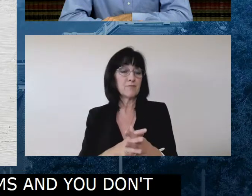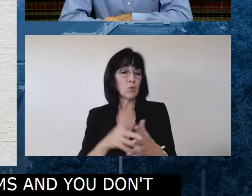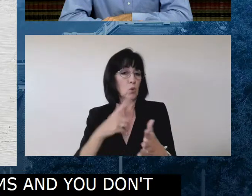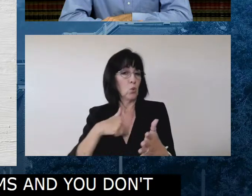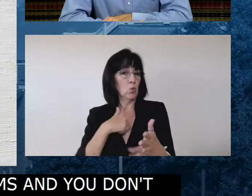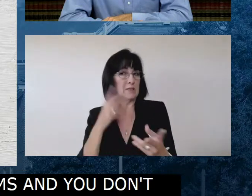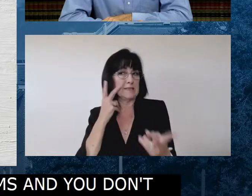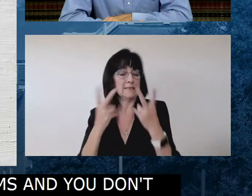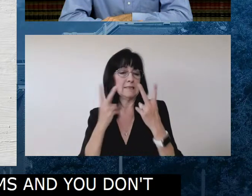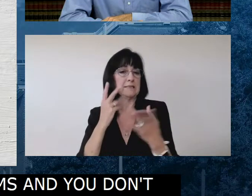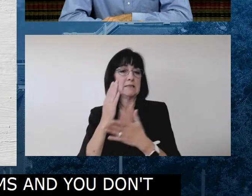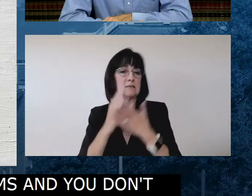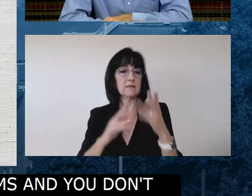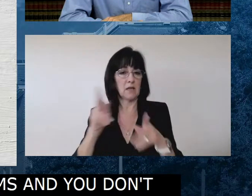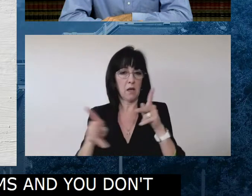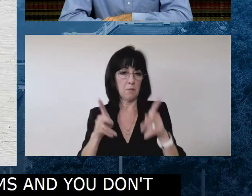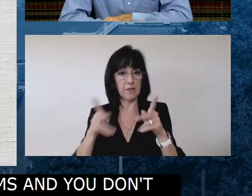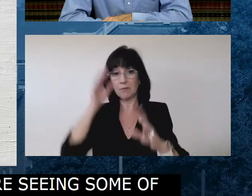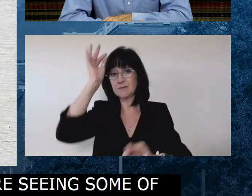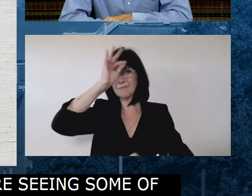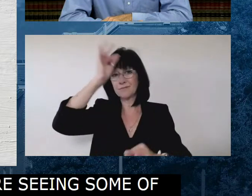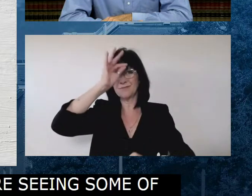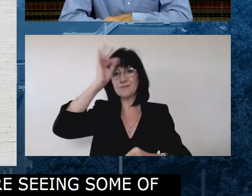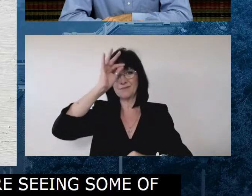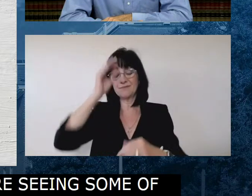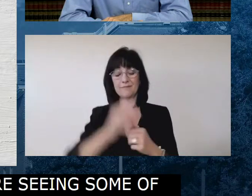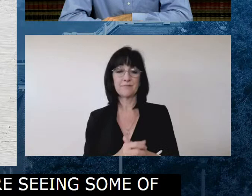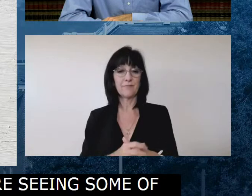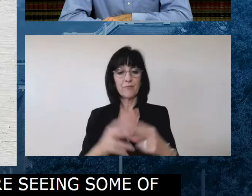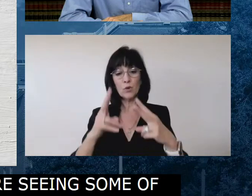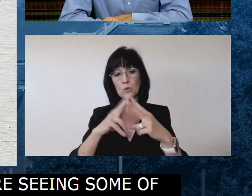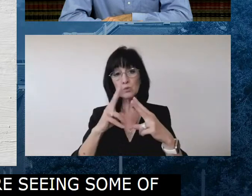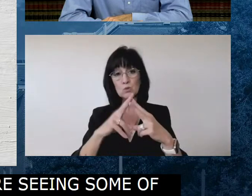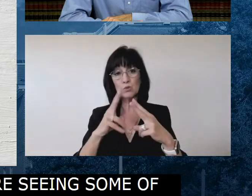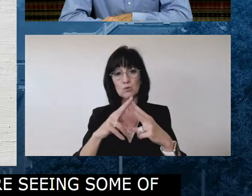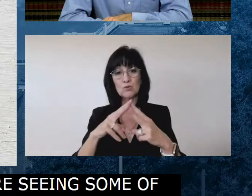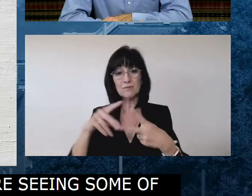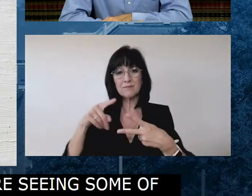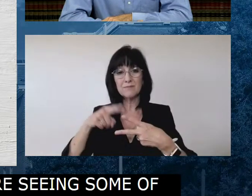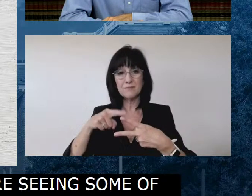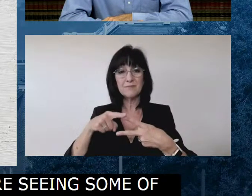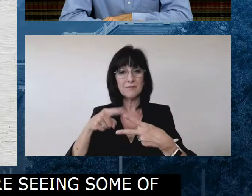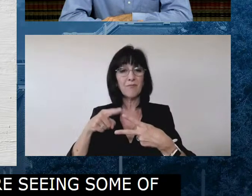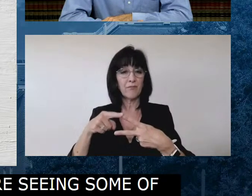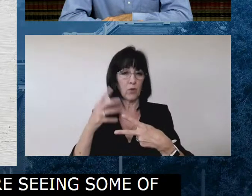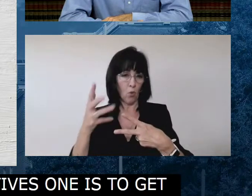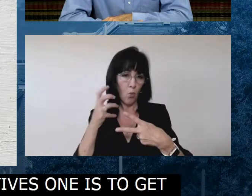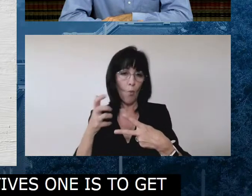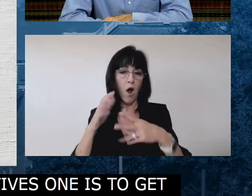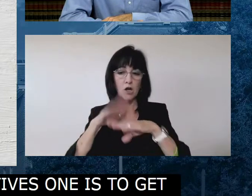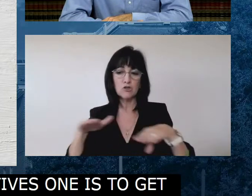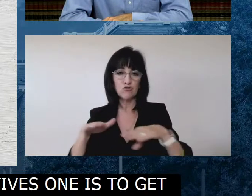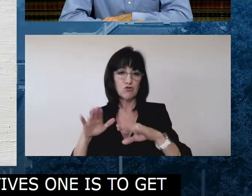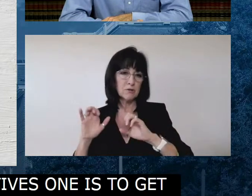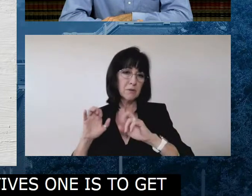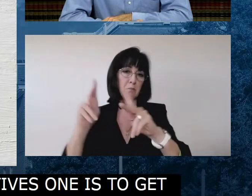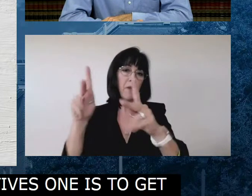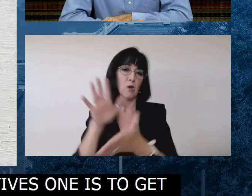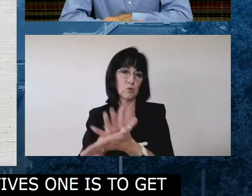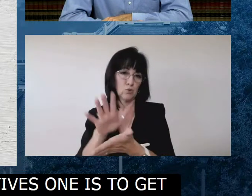of that. We have two really important objectives. One is to get all of our children in school, even the little ones who